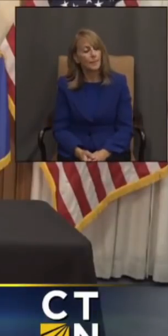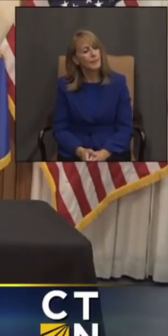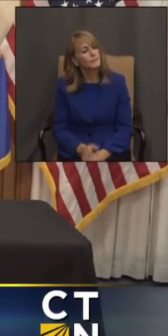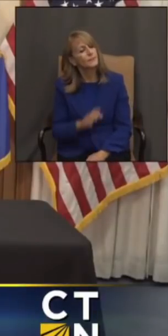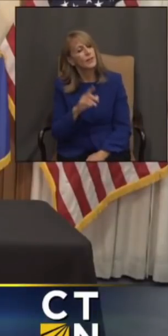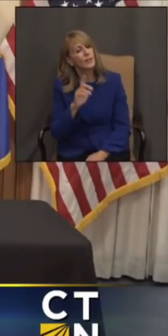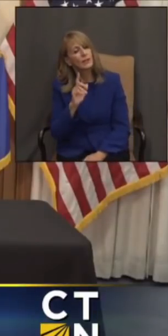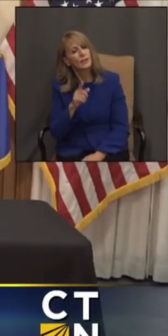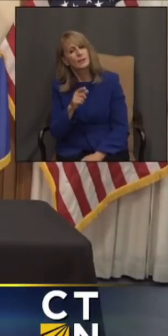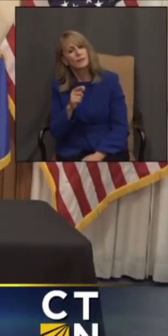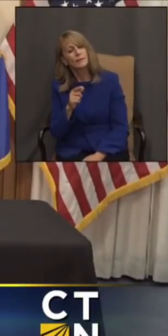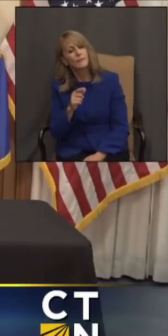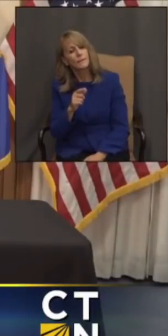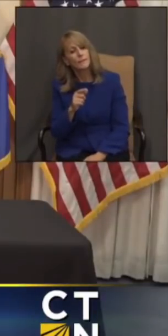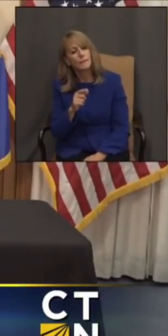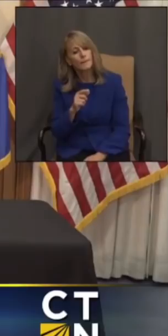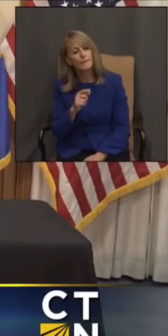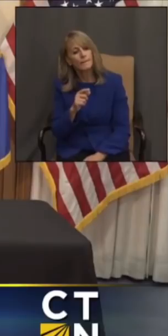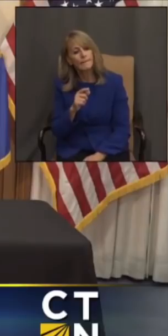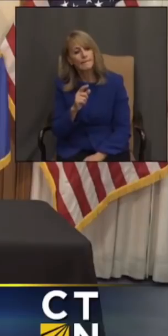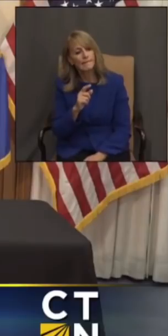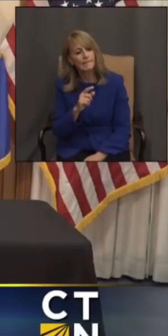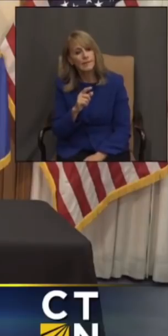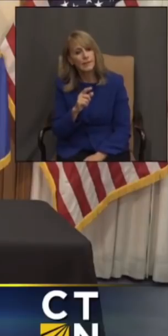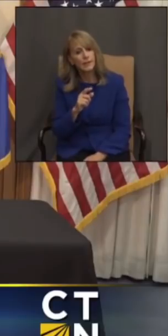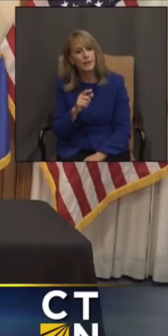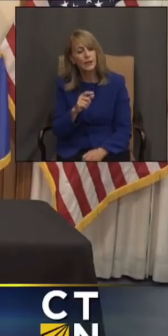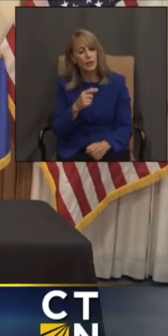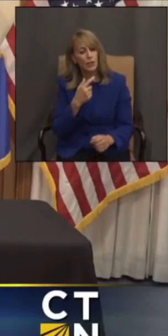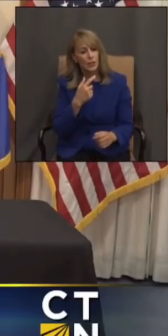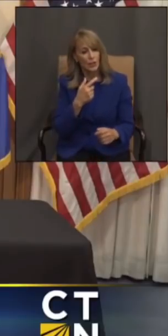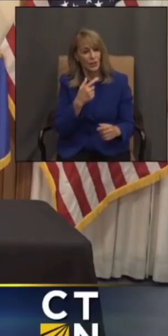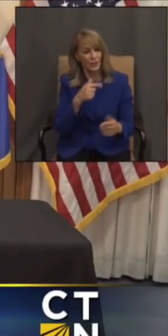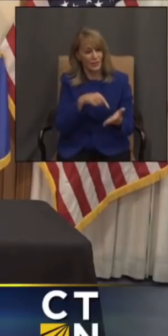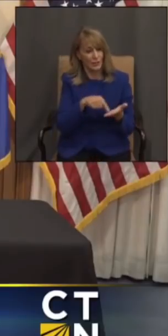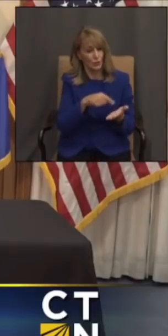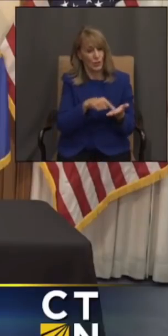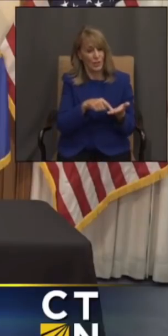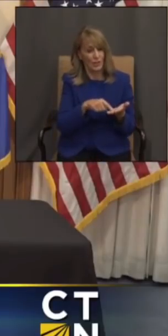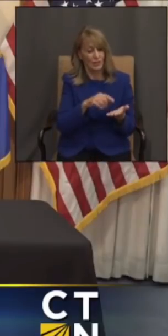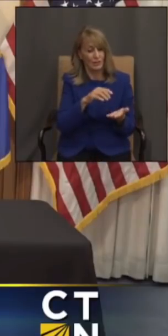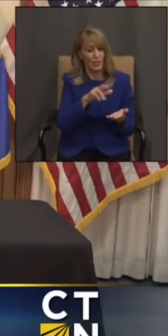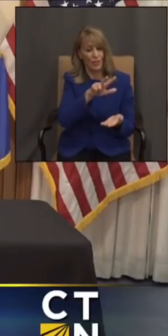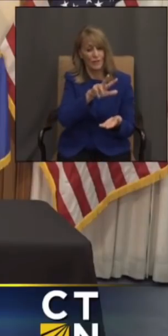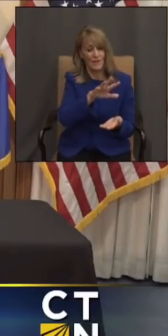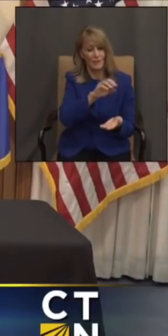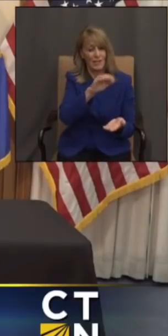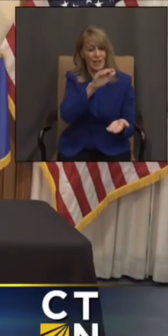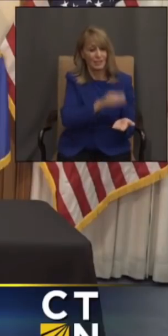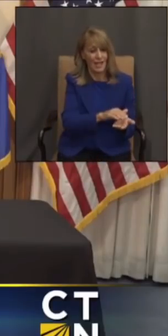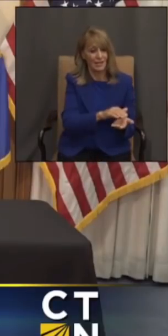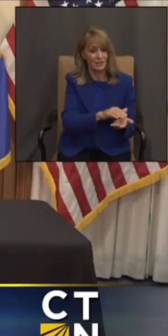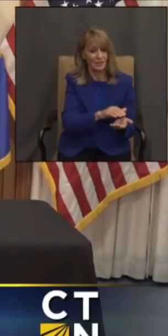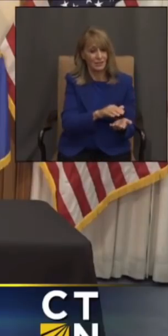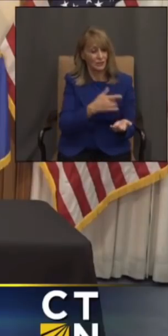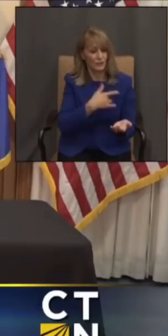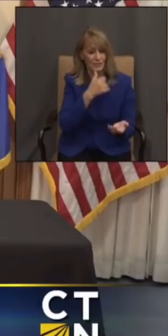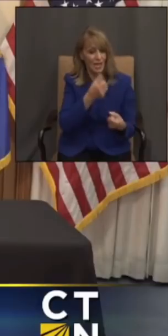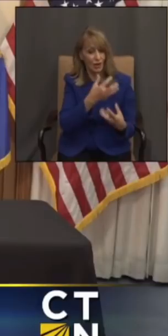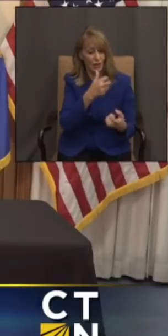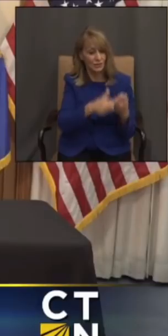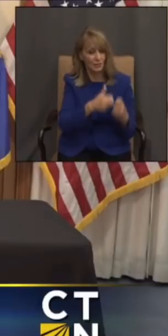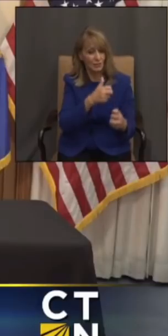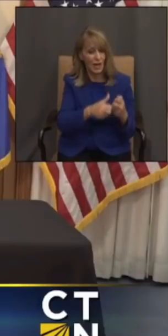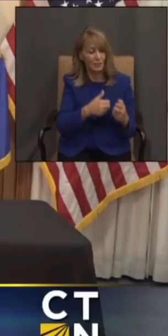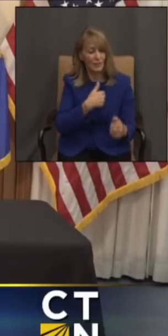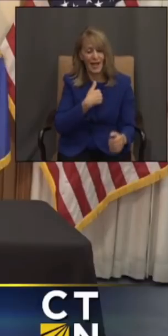that again, being down 35%, it's not been more of a problem so far? I mean, that is a